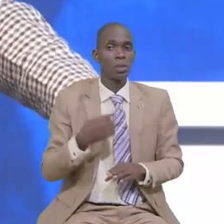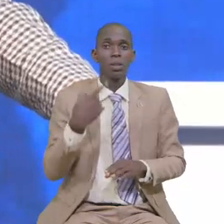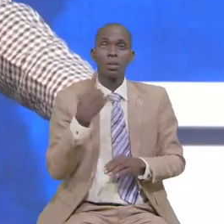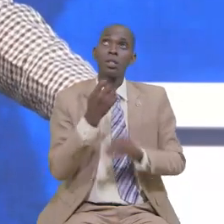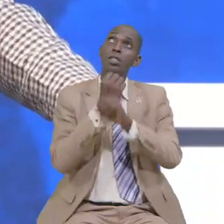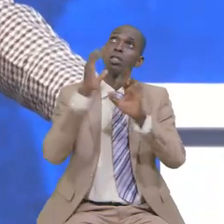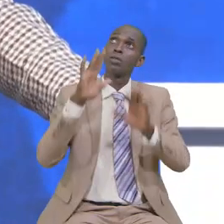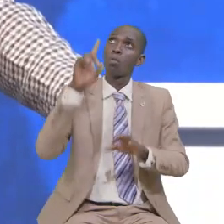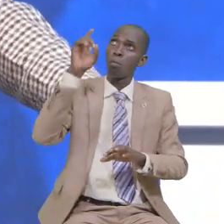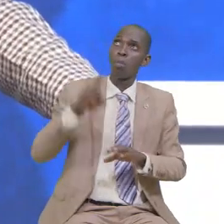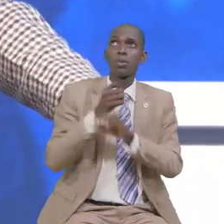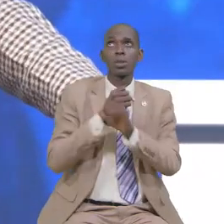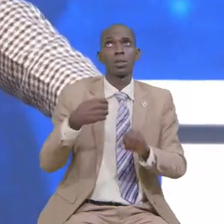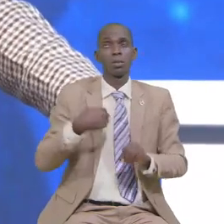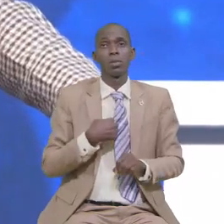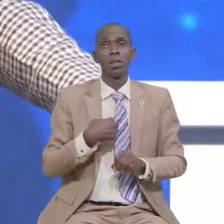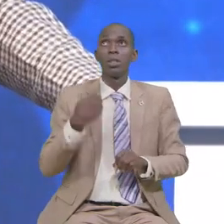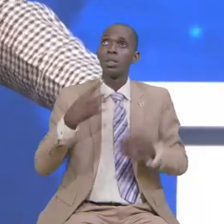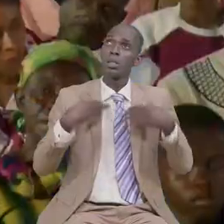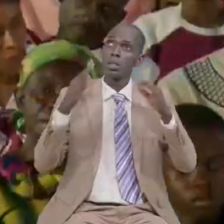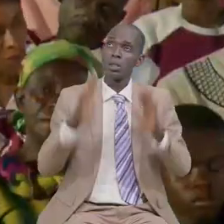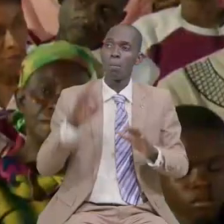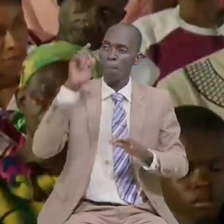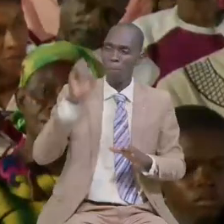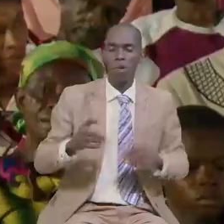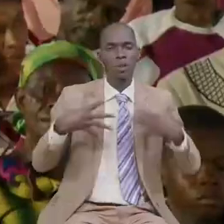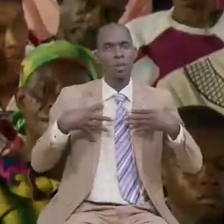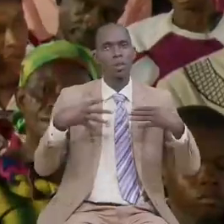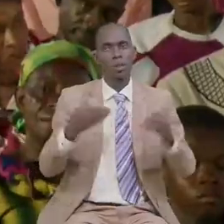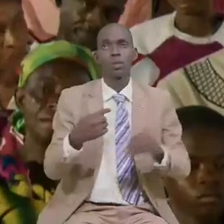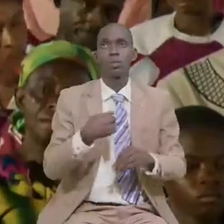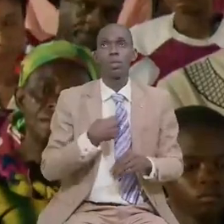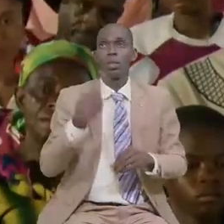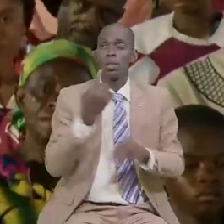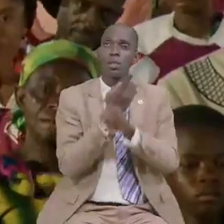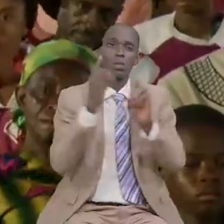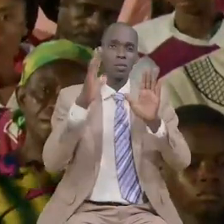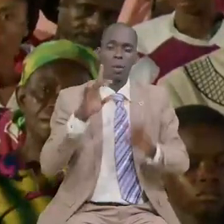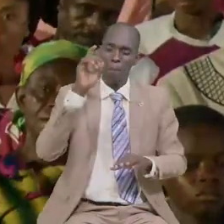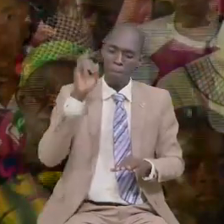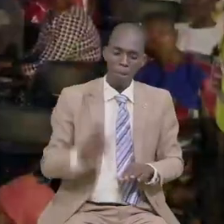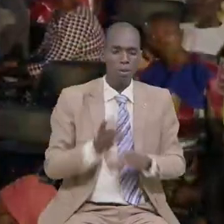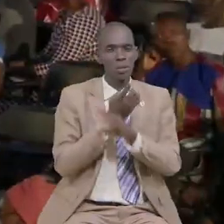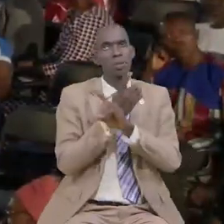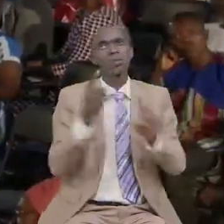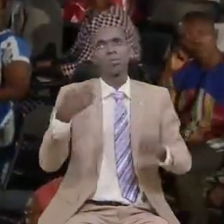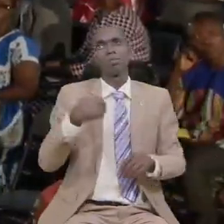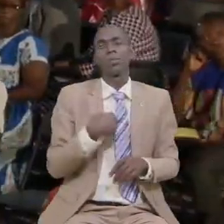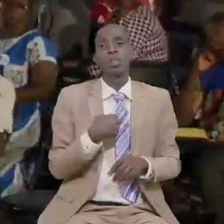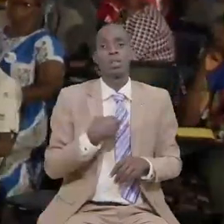me. The healer must heal me. The deliverer must deliver me.